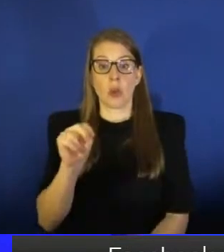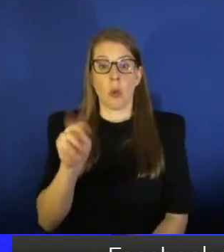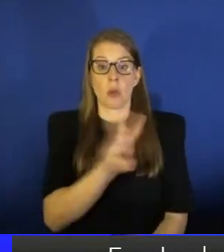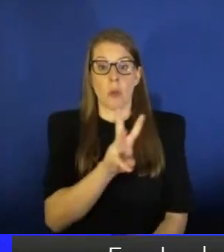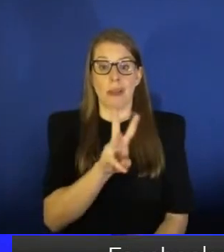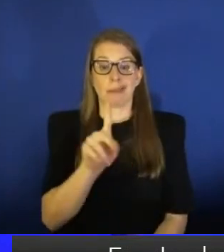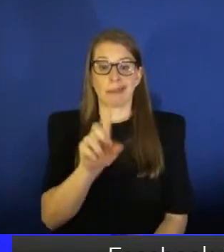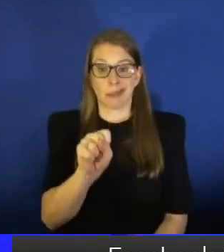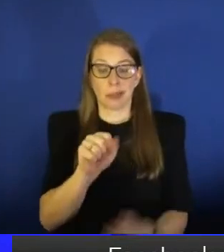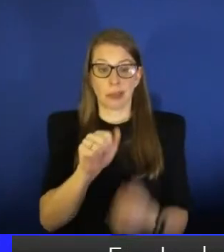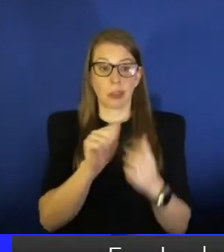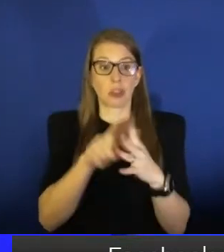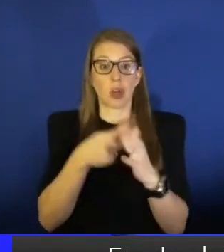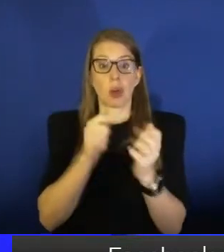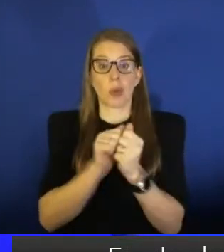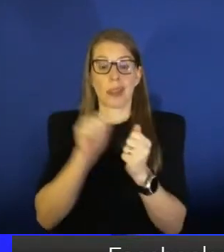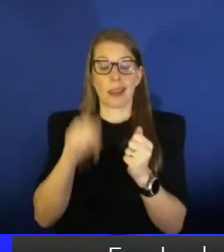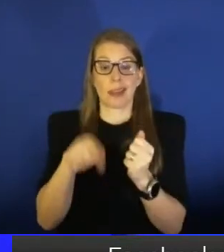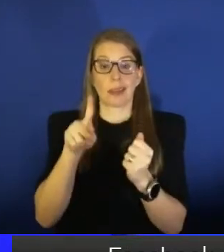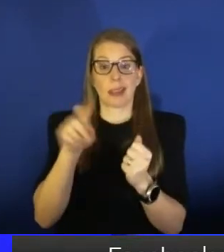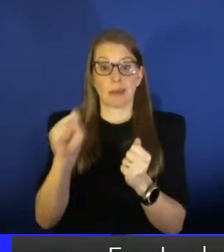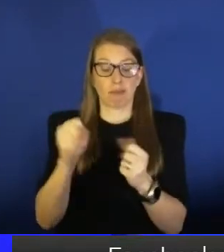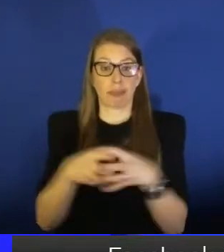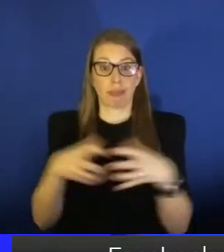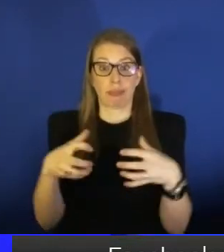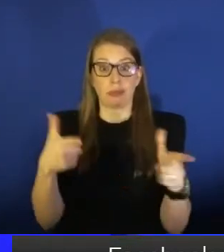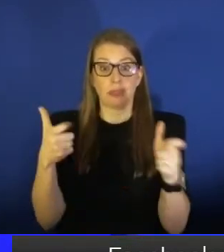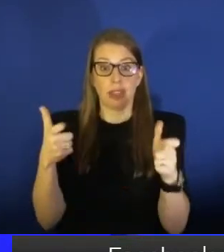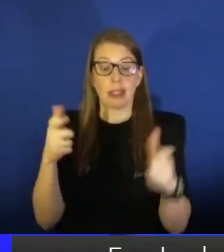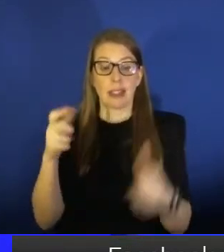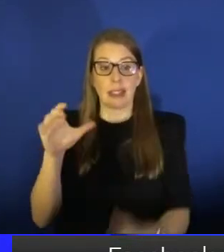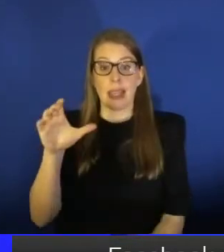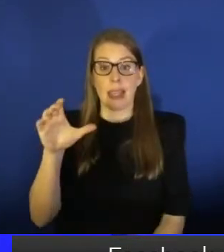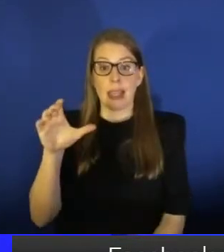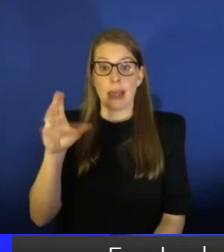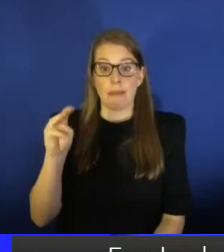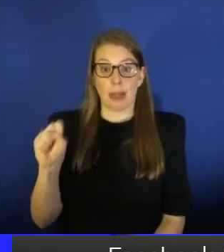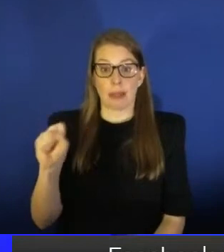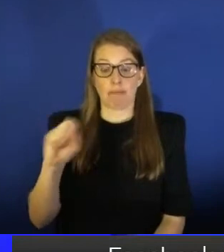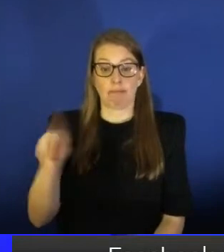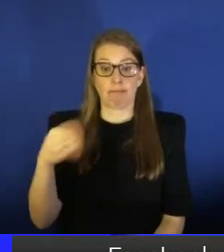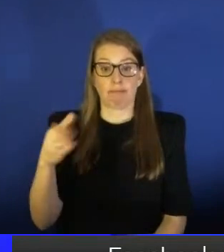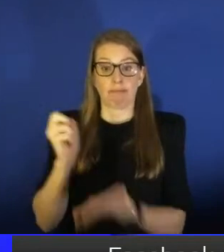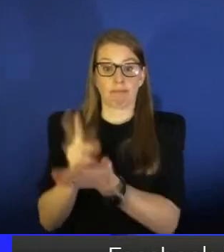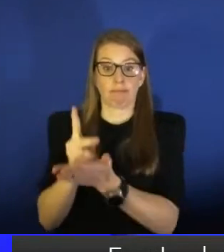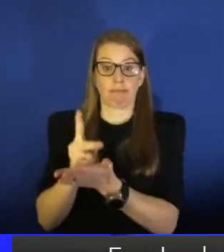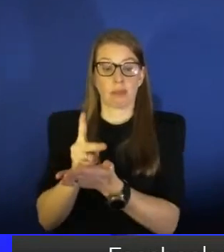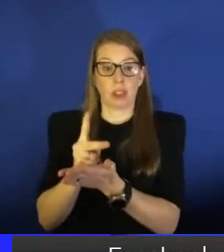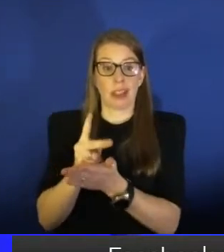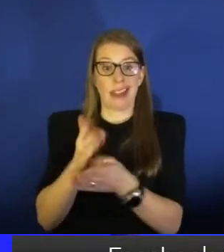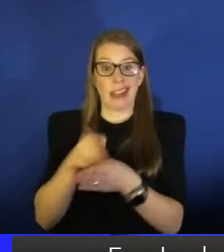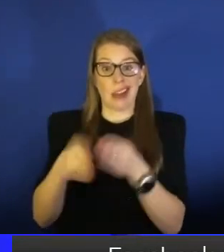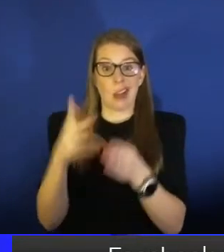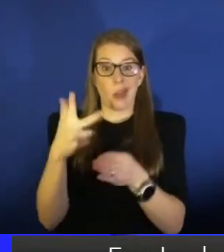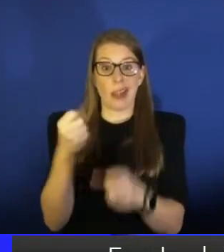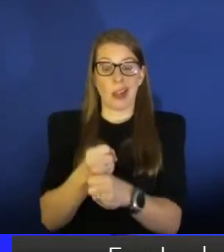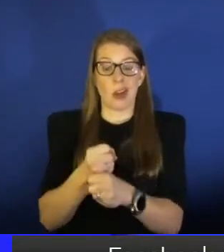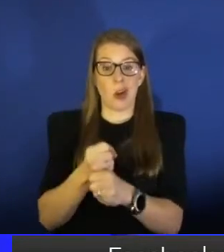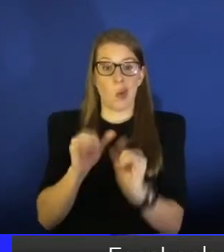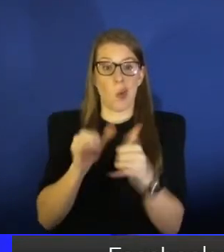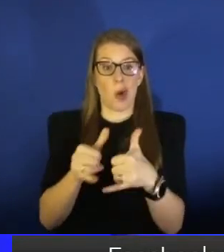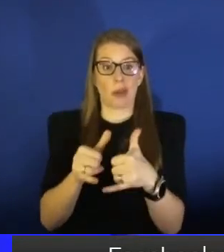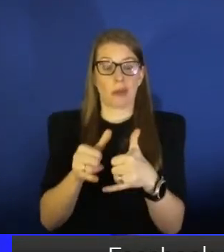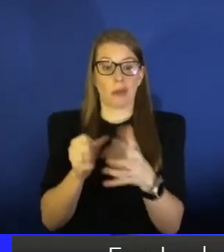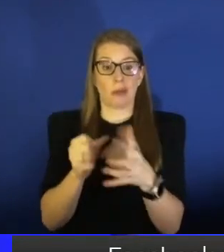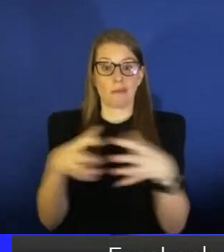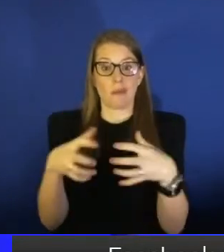we were able to expand fairly quickly when CMS gave us the approval. By the end of that 3-year award, we had expanded up to about